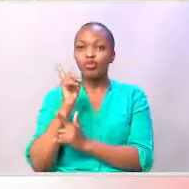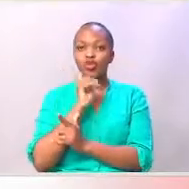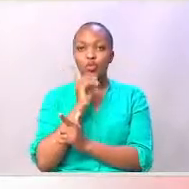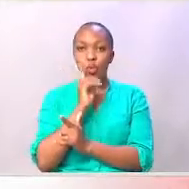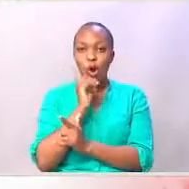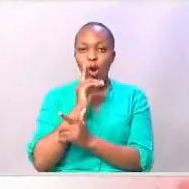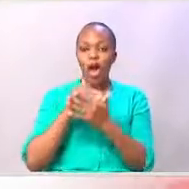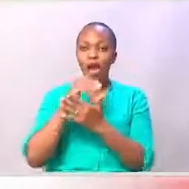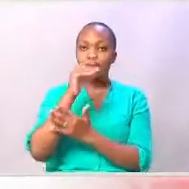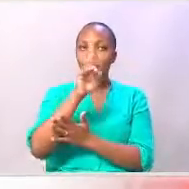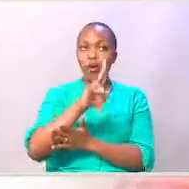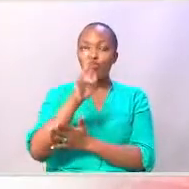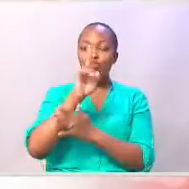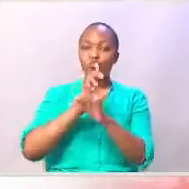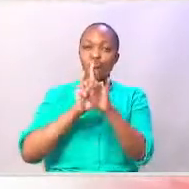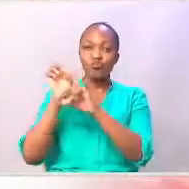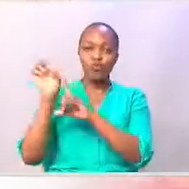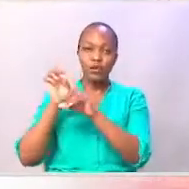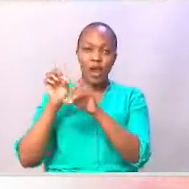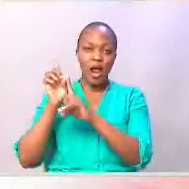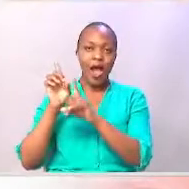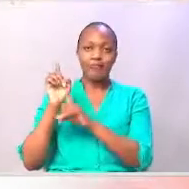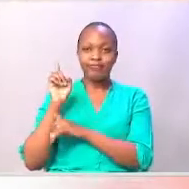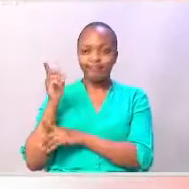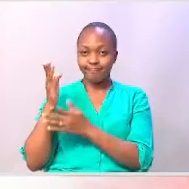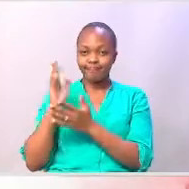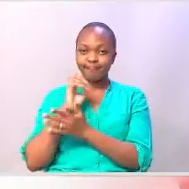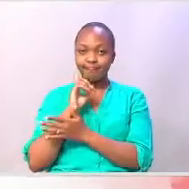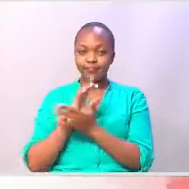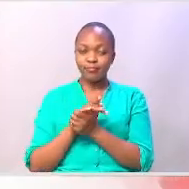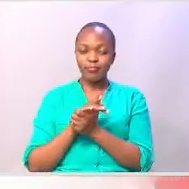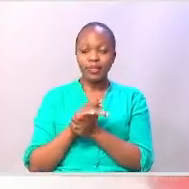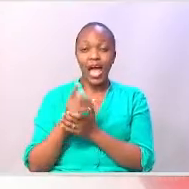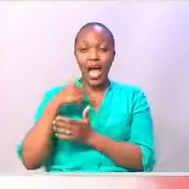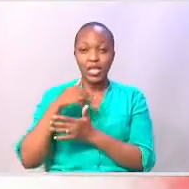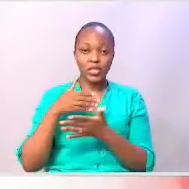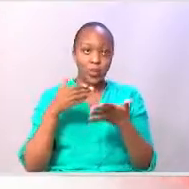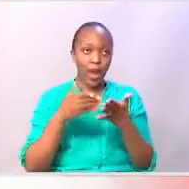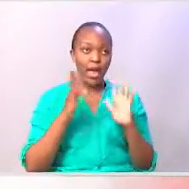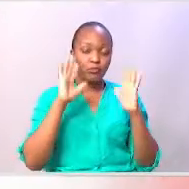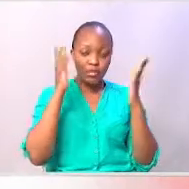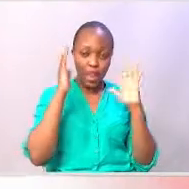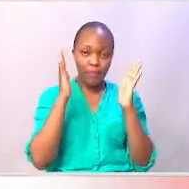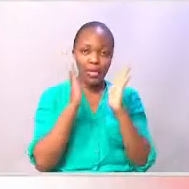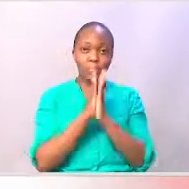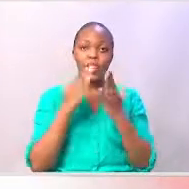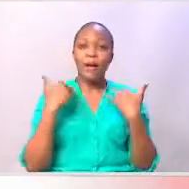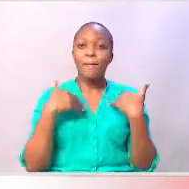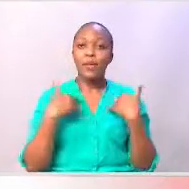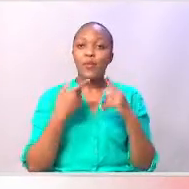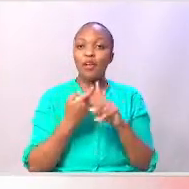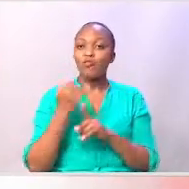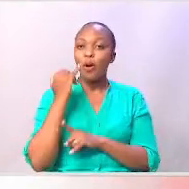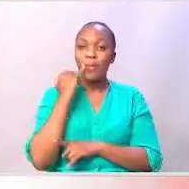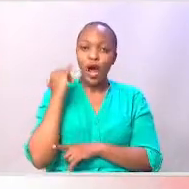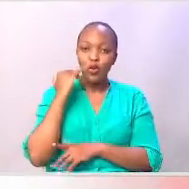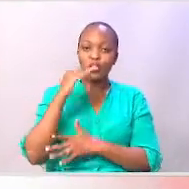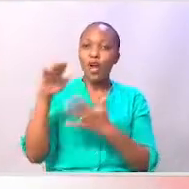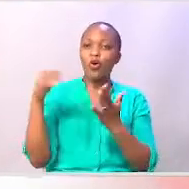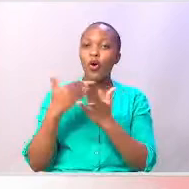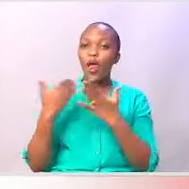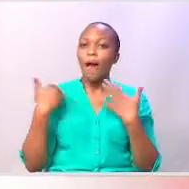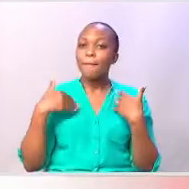town ahead of its inauguration. We are here to celebrate with the people of Nakuru and all that have been part of this long